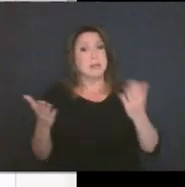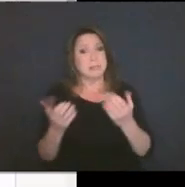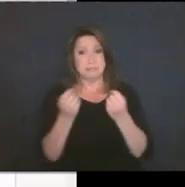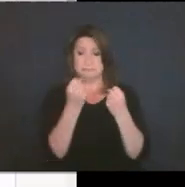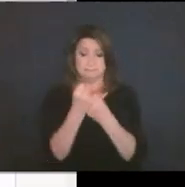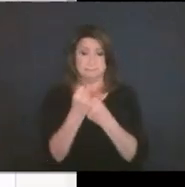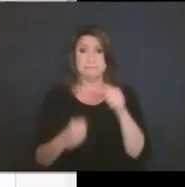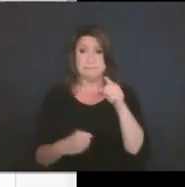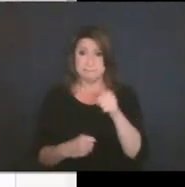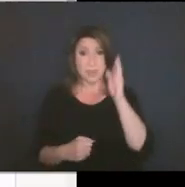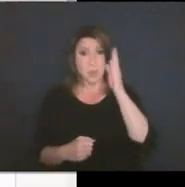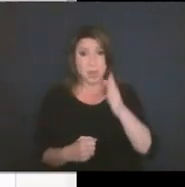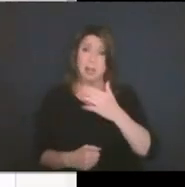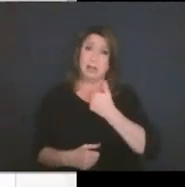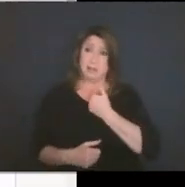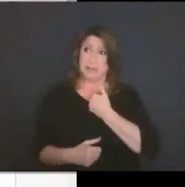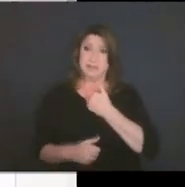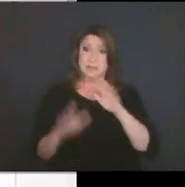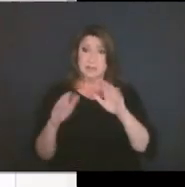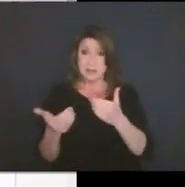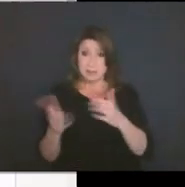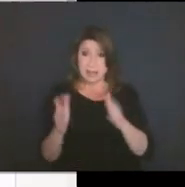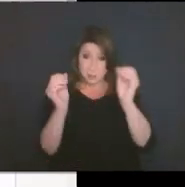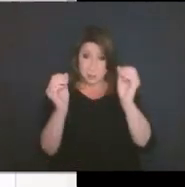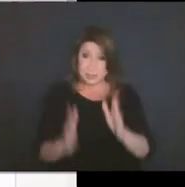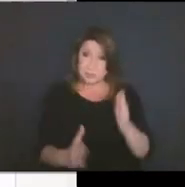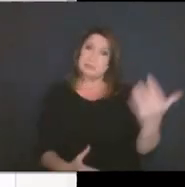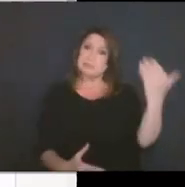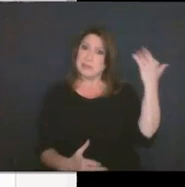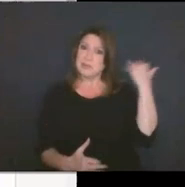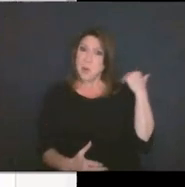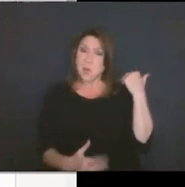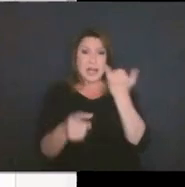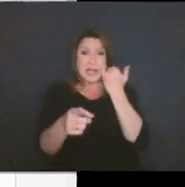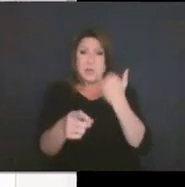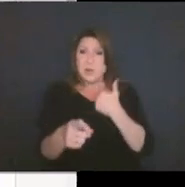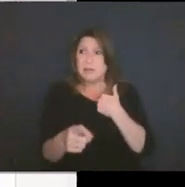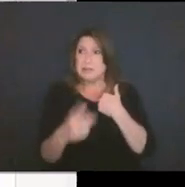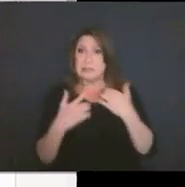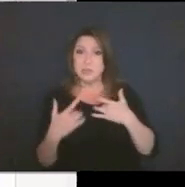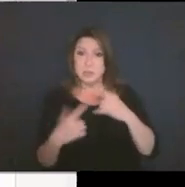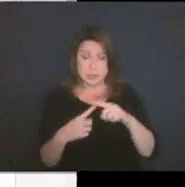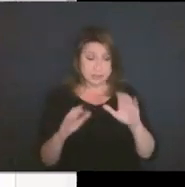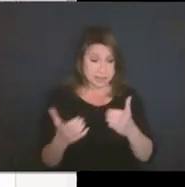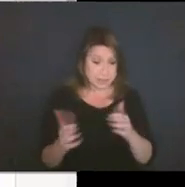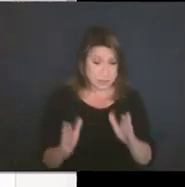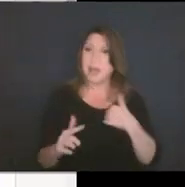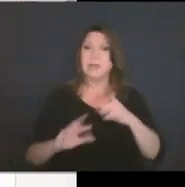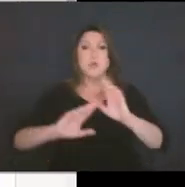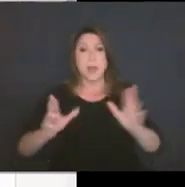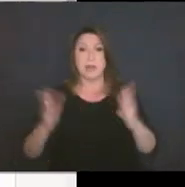I've also been a classroom teacher in the past, so if you have any classroom needs or concerns for you or your students, I am at the ready to